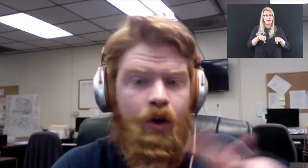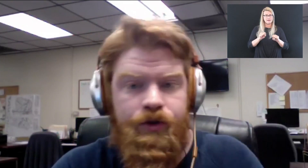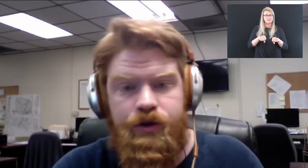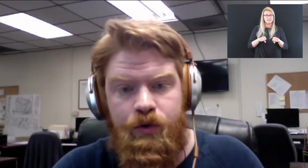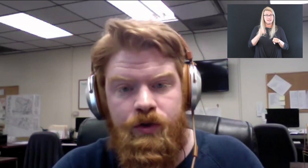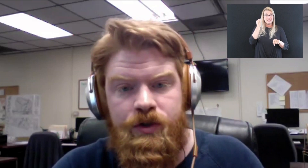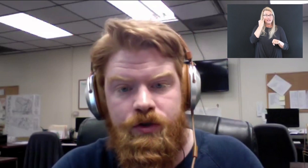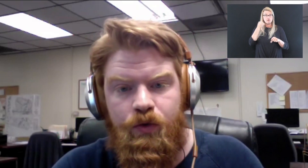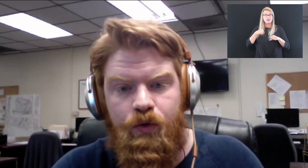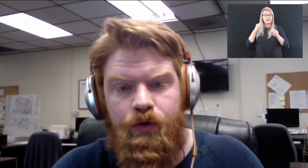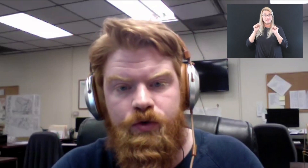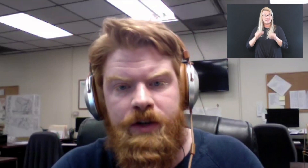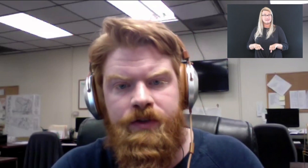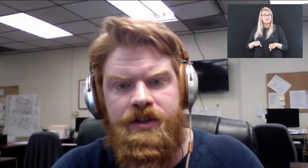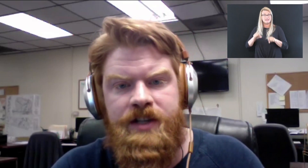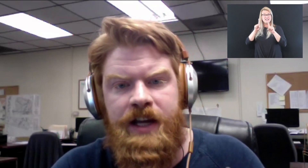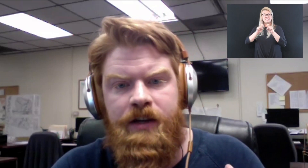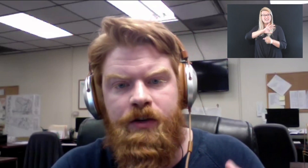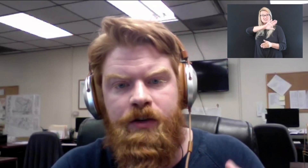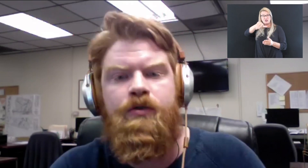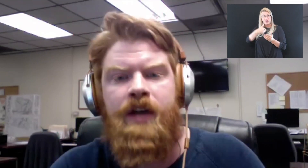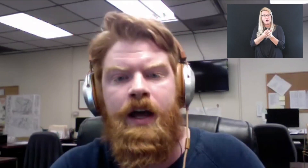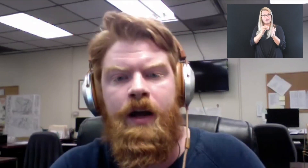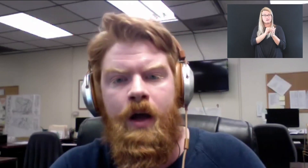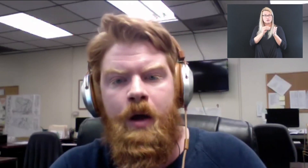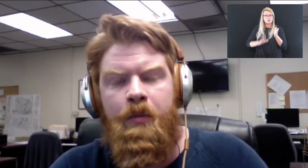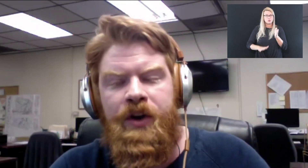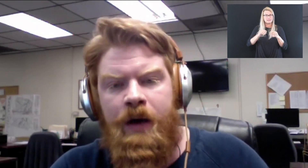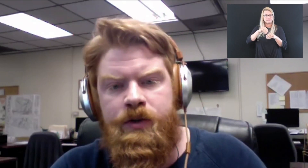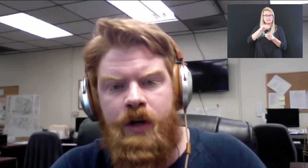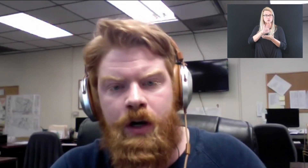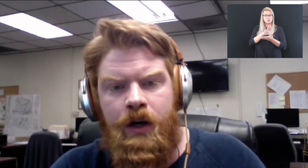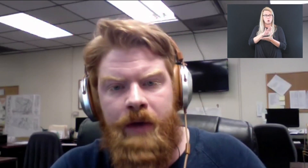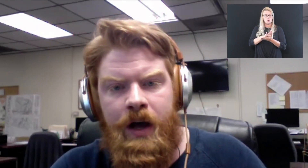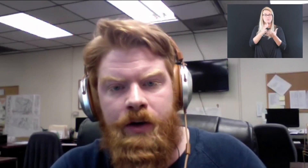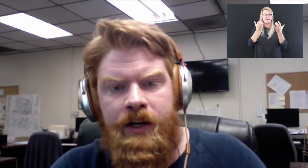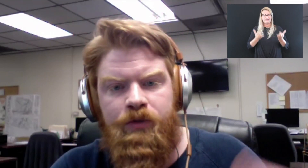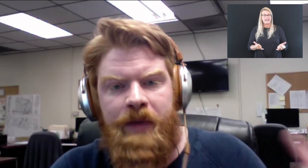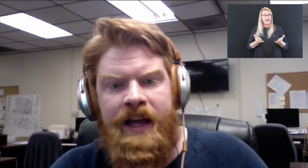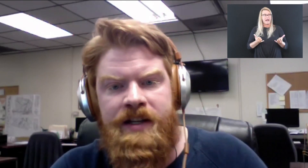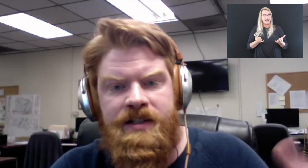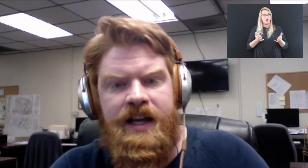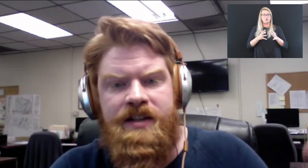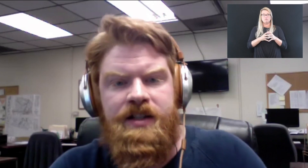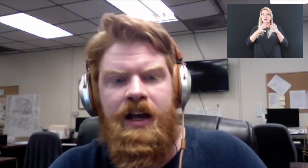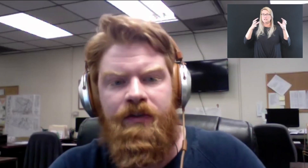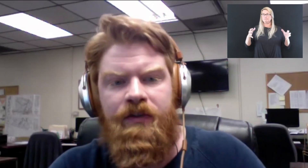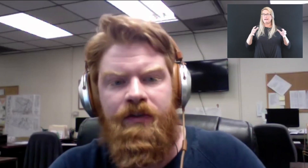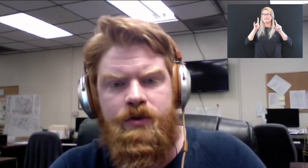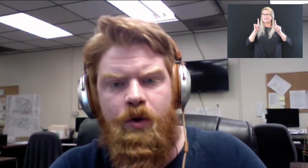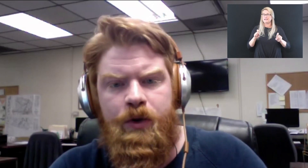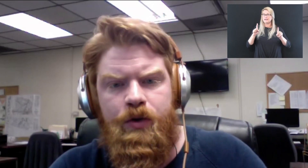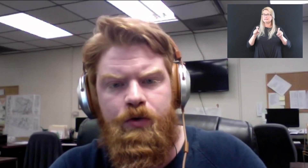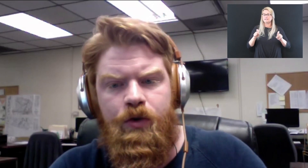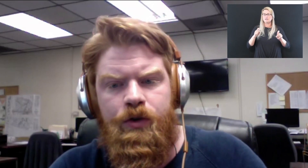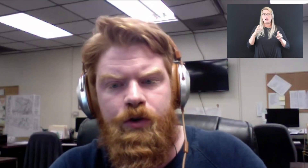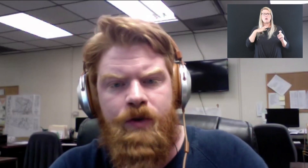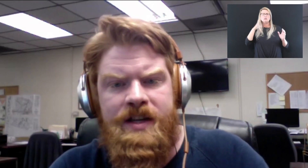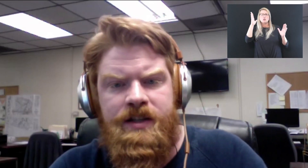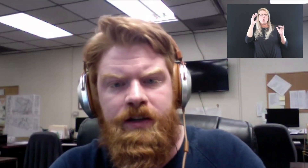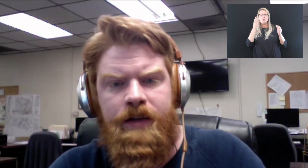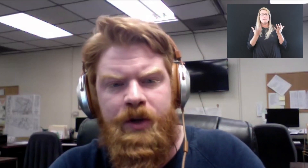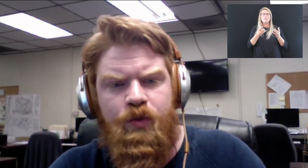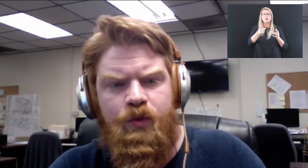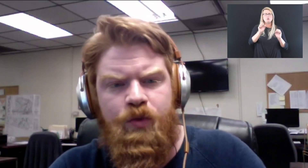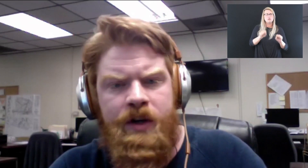test all the students in school, you said the state couldn't do that. But now we're talking about an expanded testing effort. So I was hoping you could